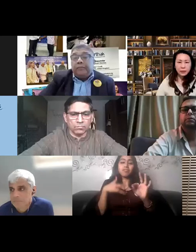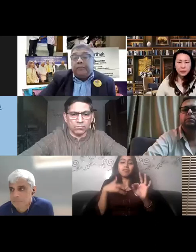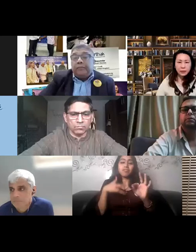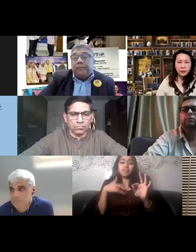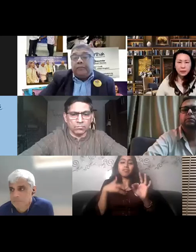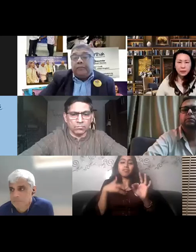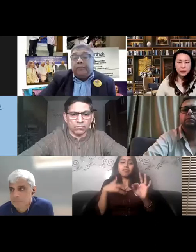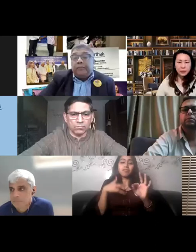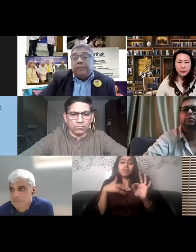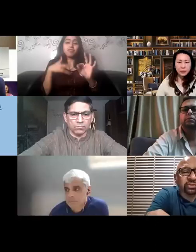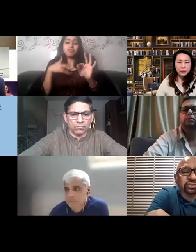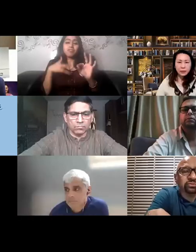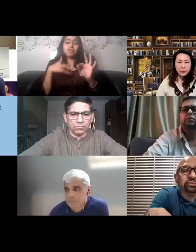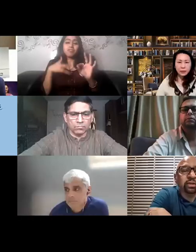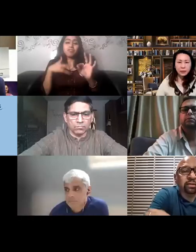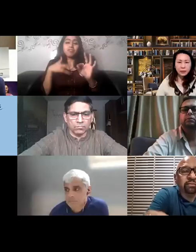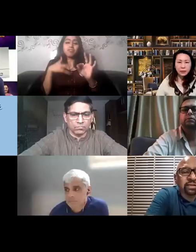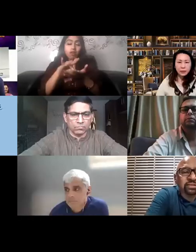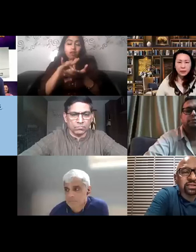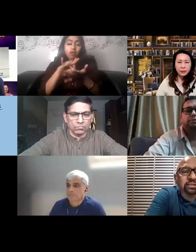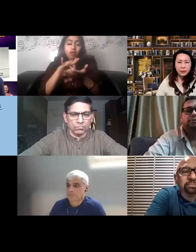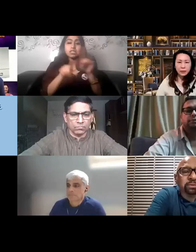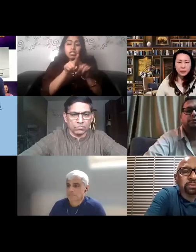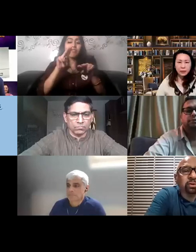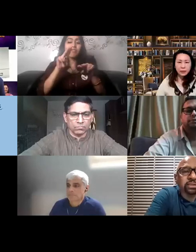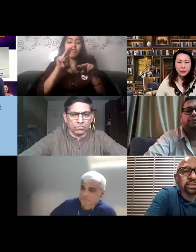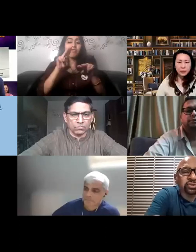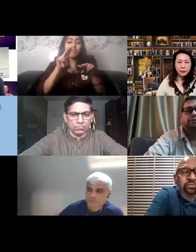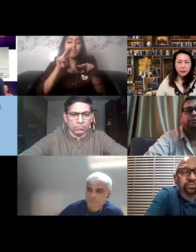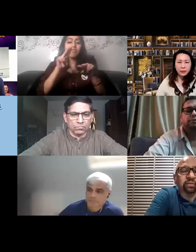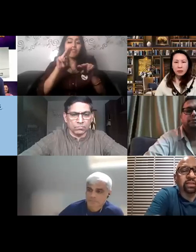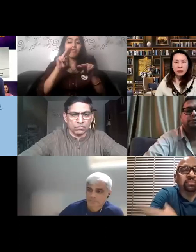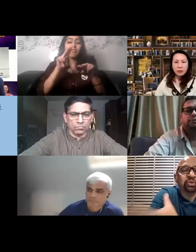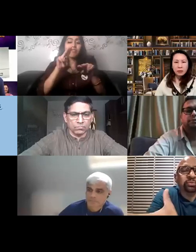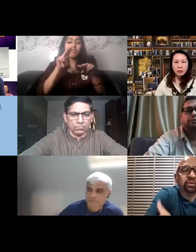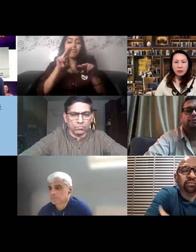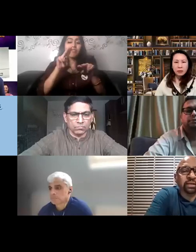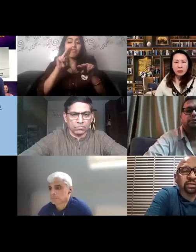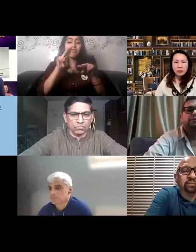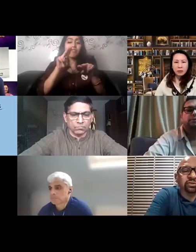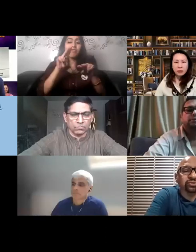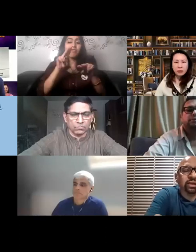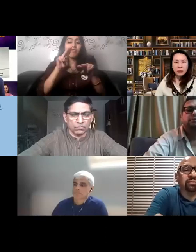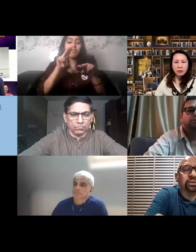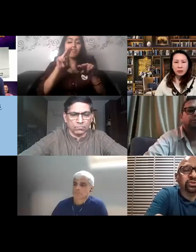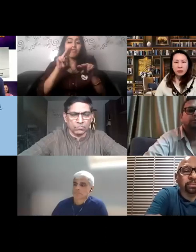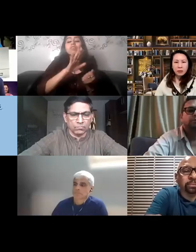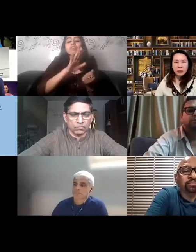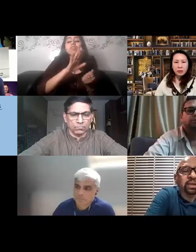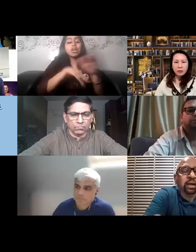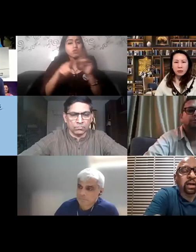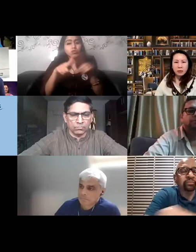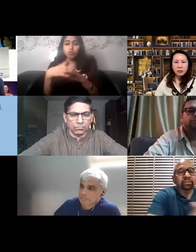an example of Jaipur. There was a function to felicitate the people who got their jobs. We were giving them job certificates that after your training, you've got a